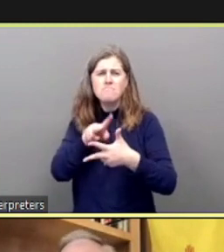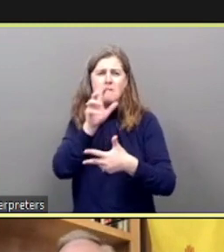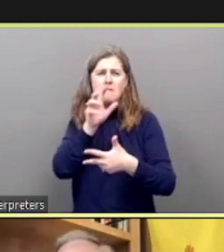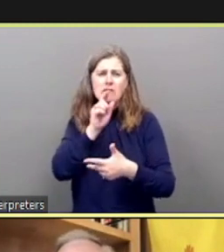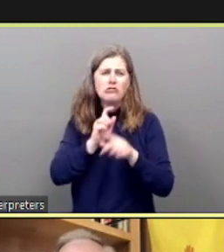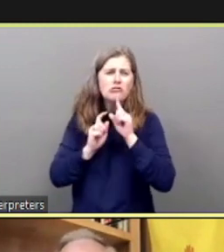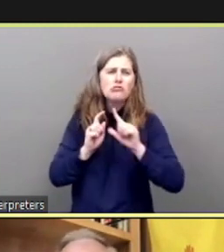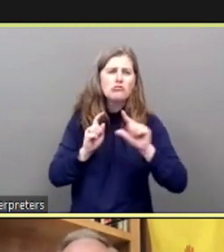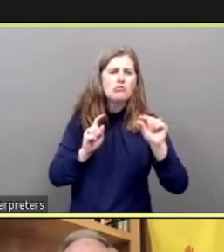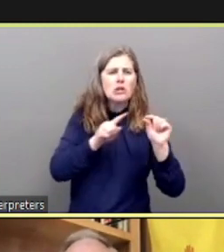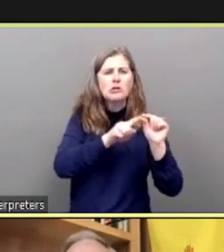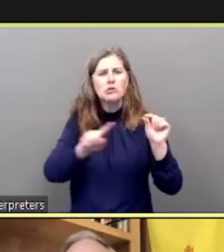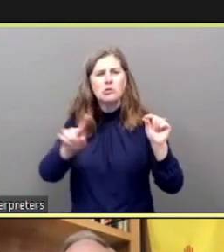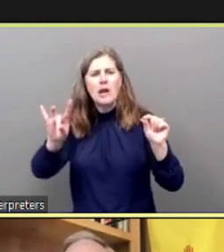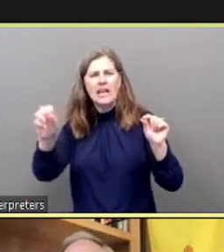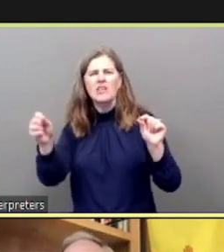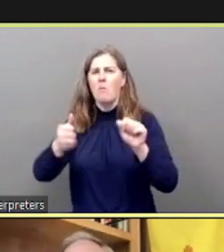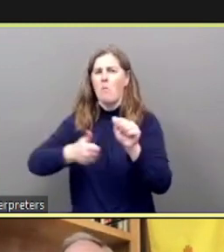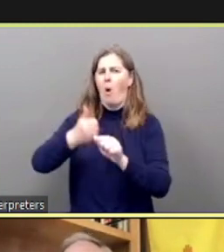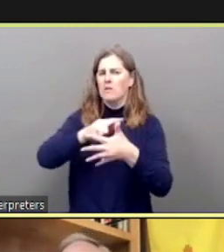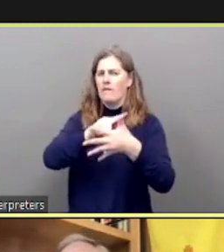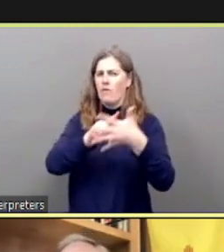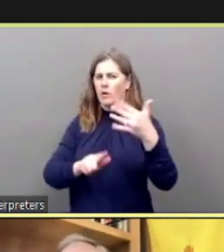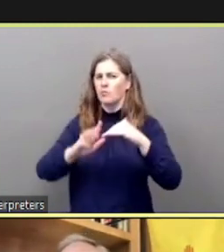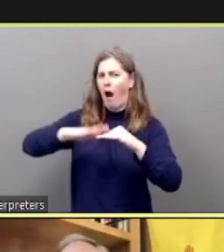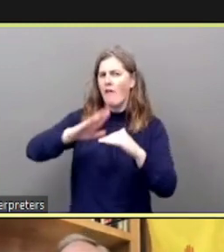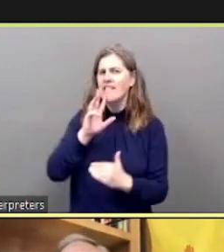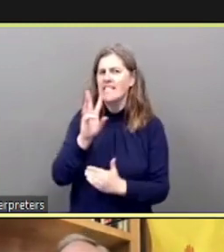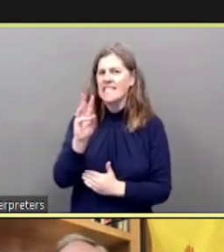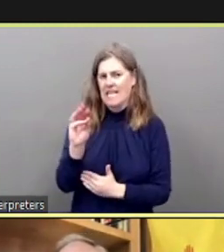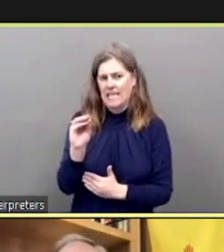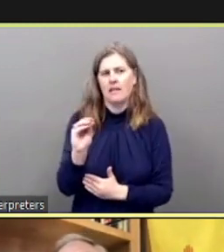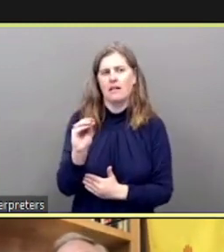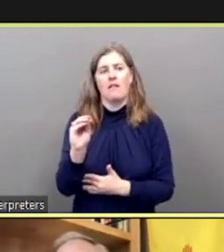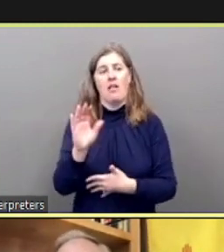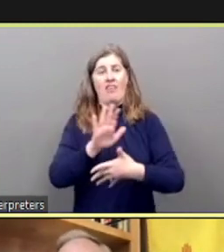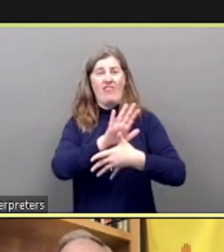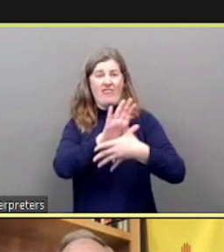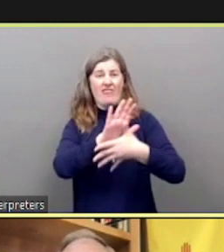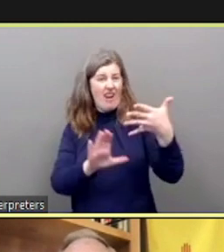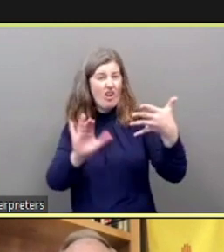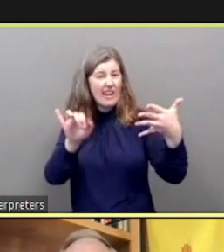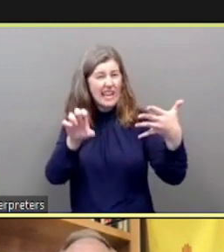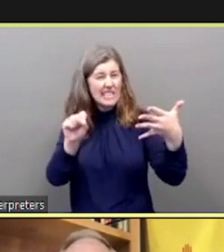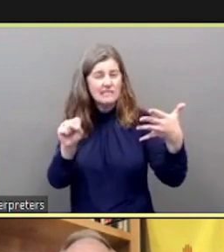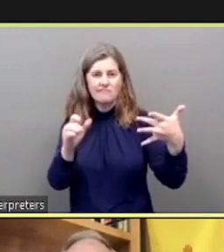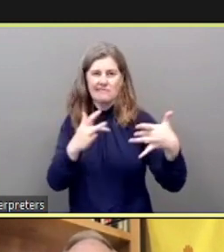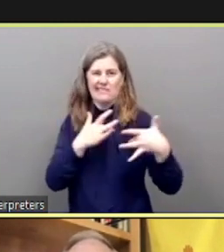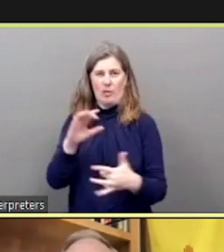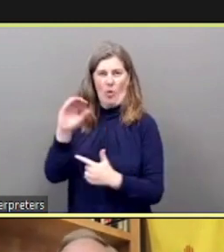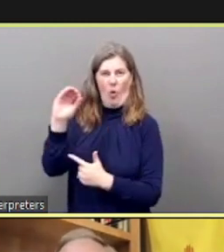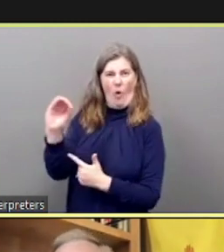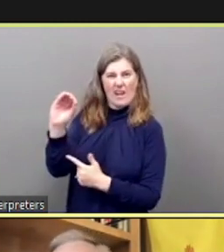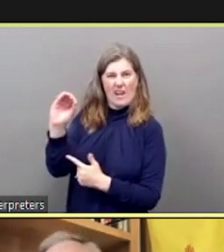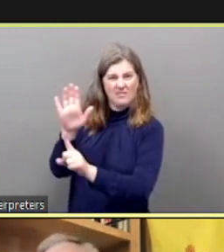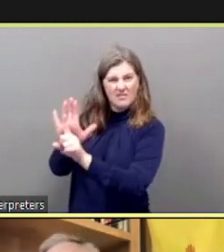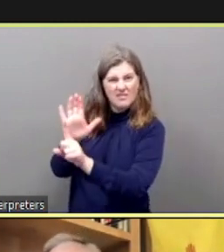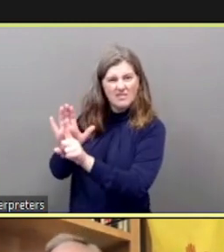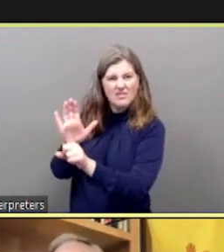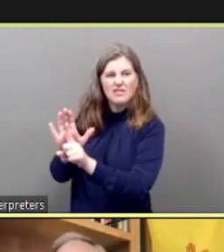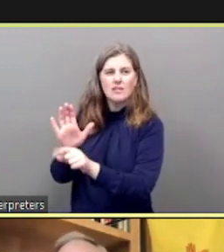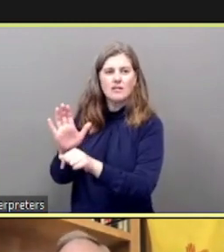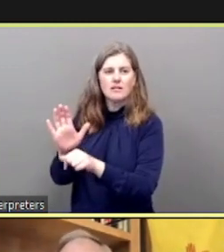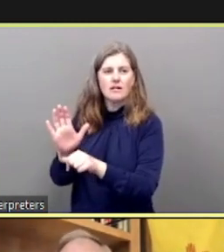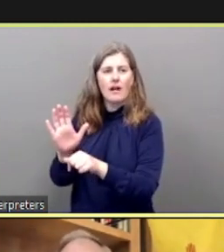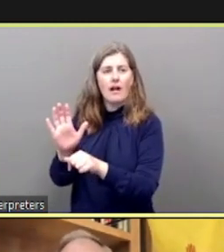most older than 60. And their cases are generally in Oregon were obtained from a prescription